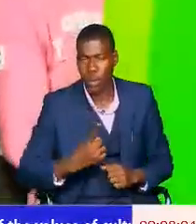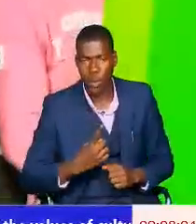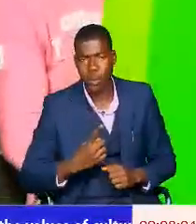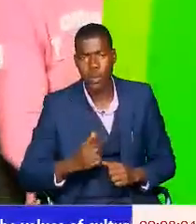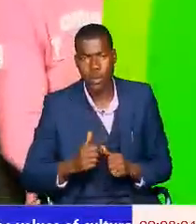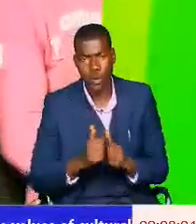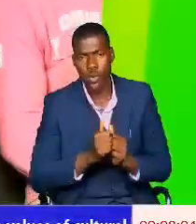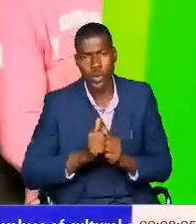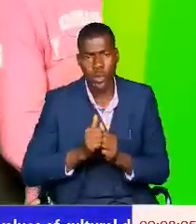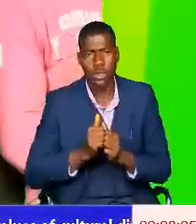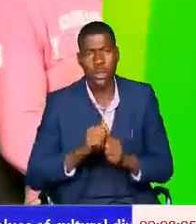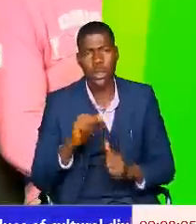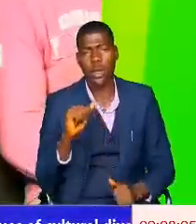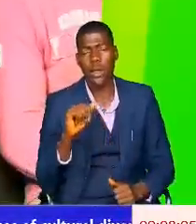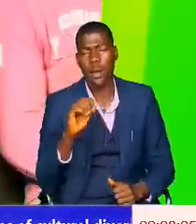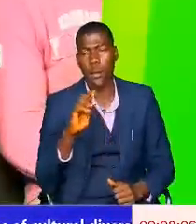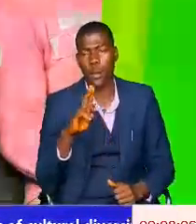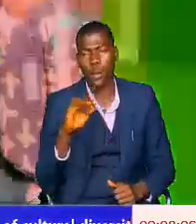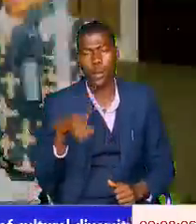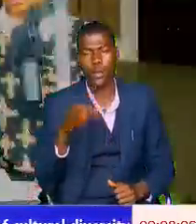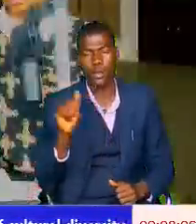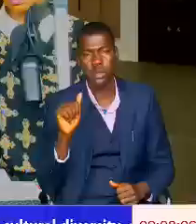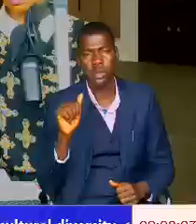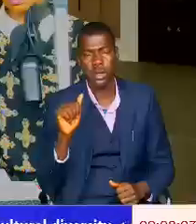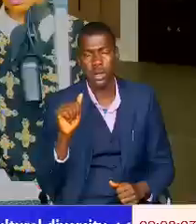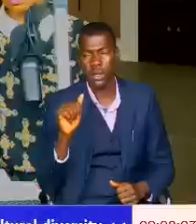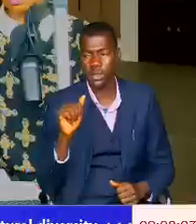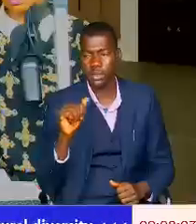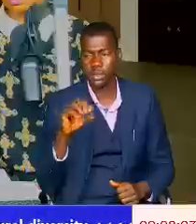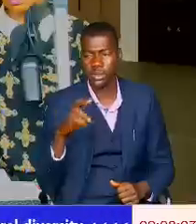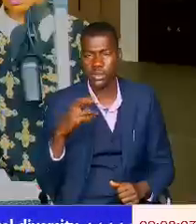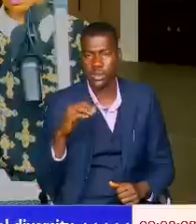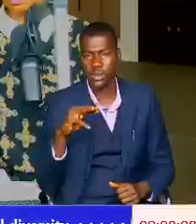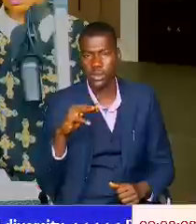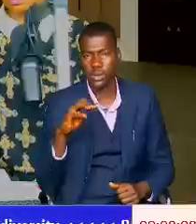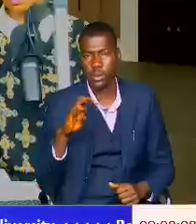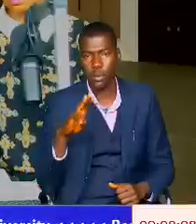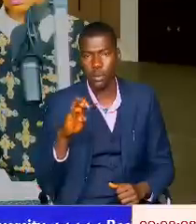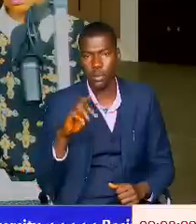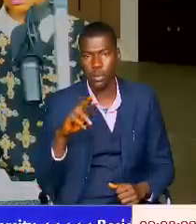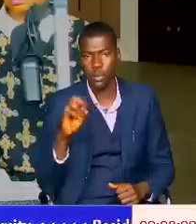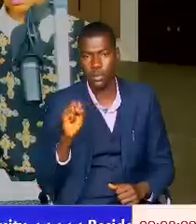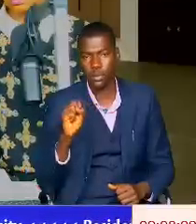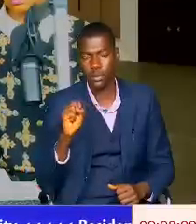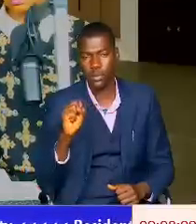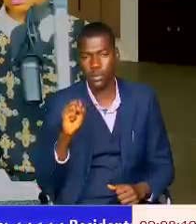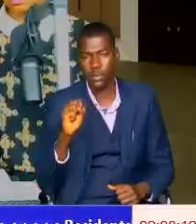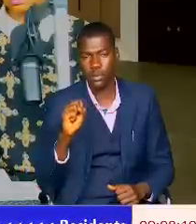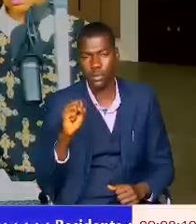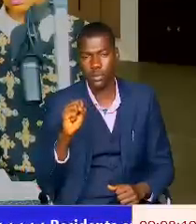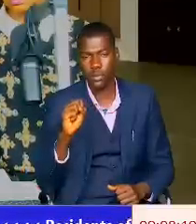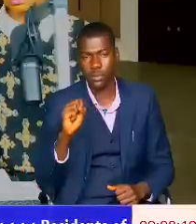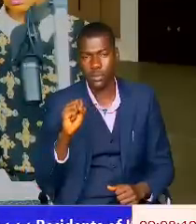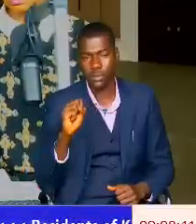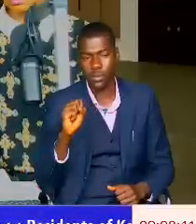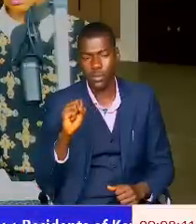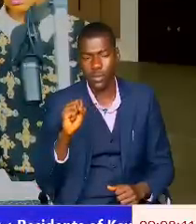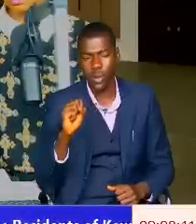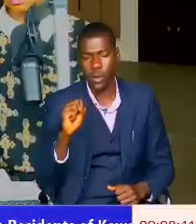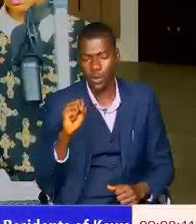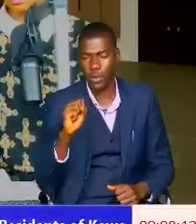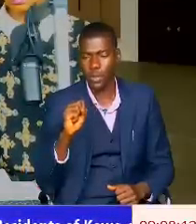with Abuja Chamber of Commerce, Chambers of Commerce and Industry about that case where I paid 20,000 naira